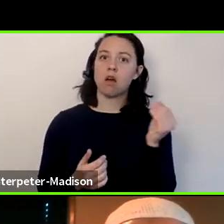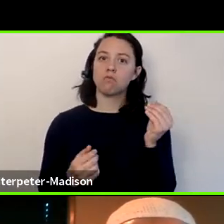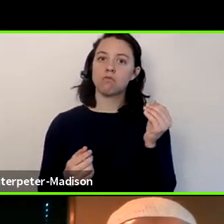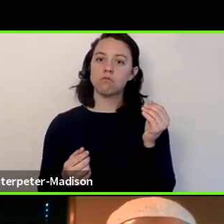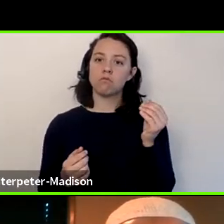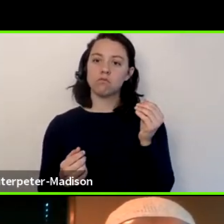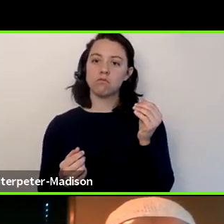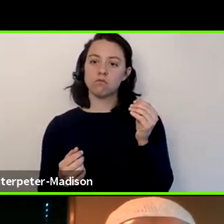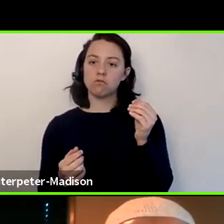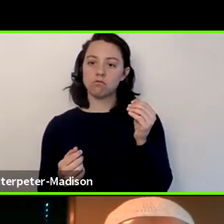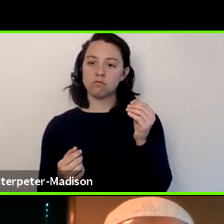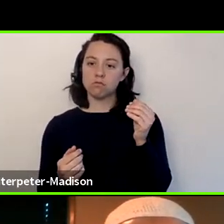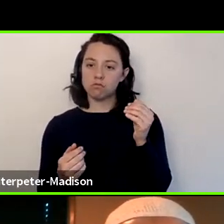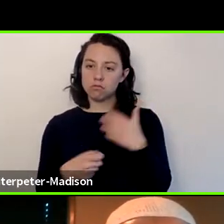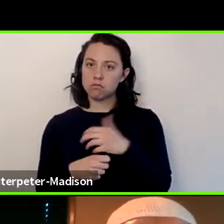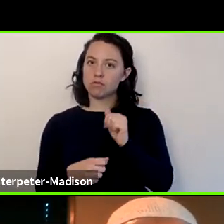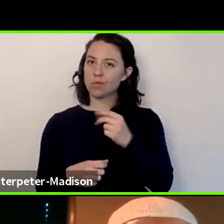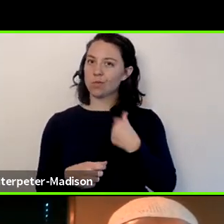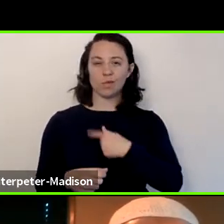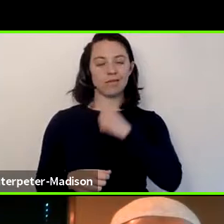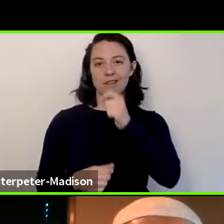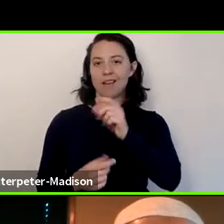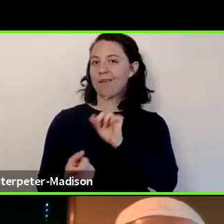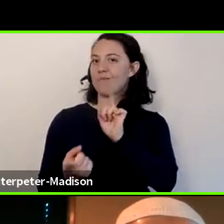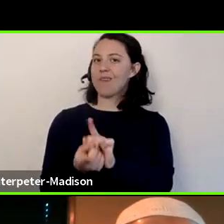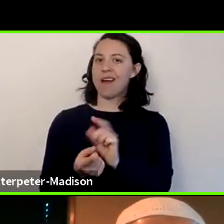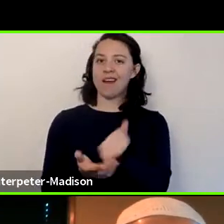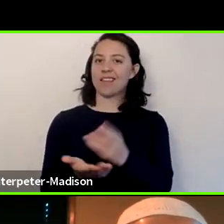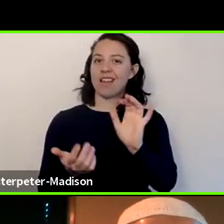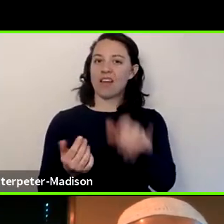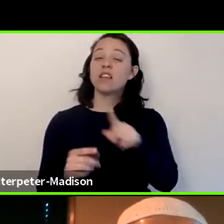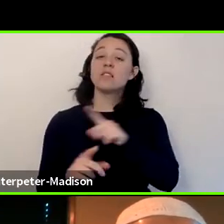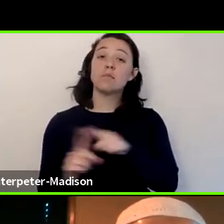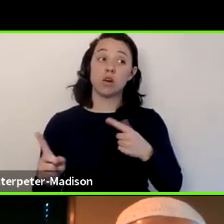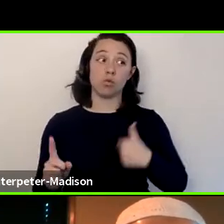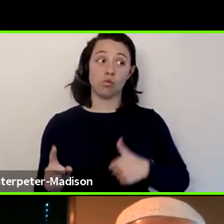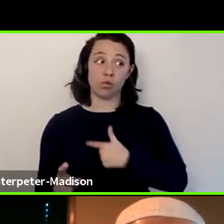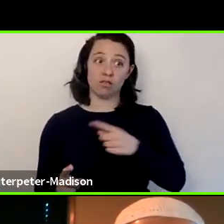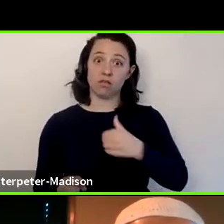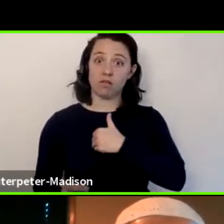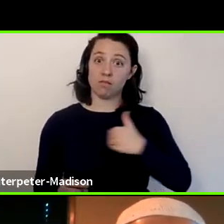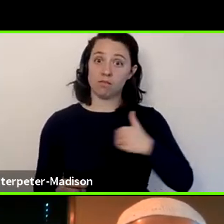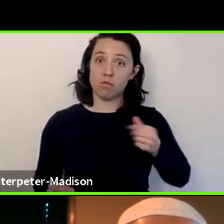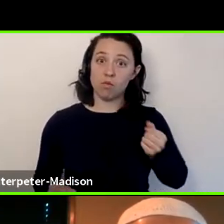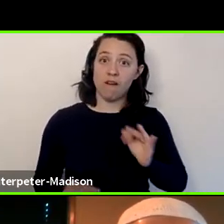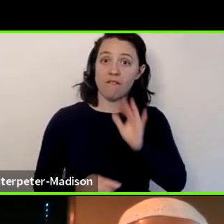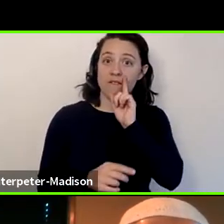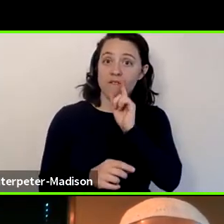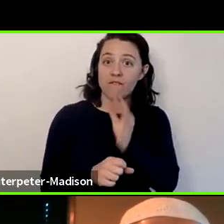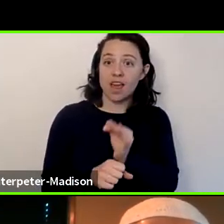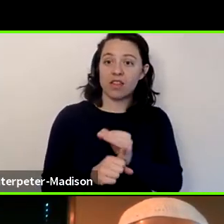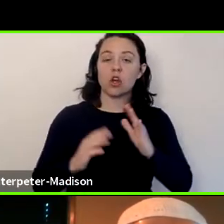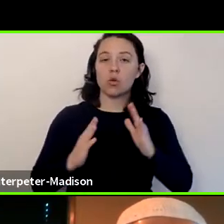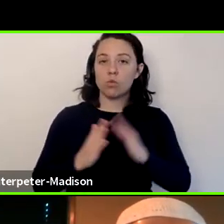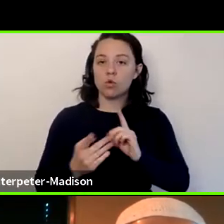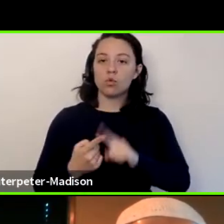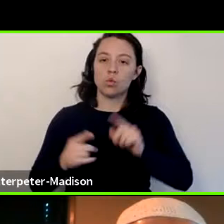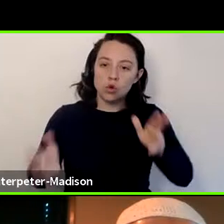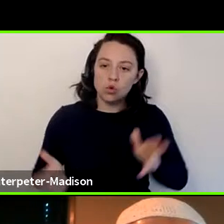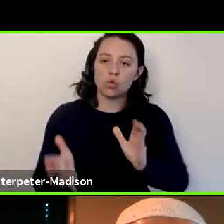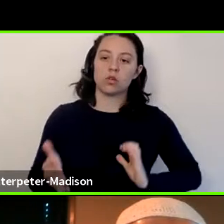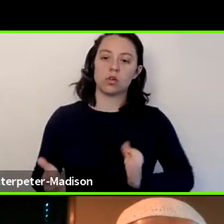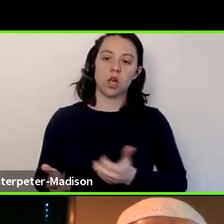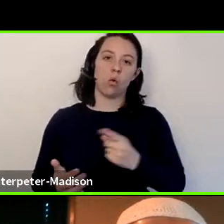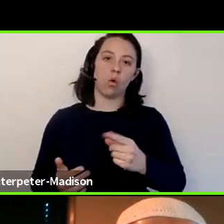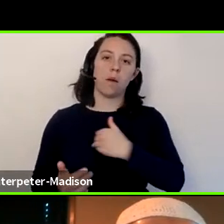things, but we have really as a member of the faith community to encourage our members and communities